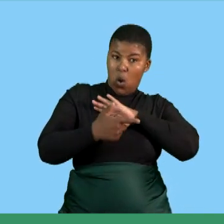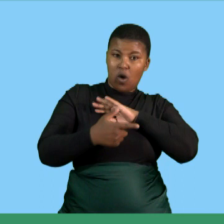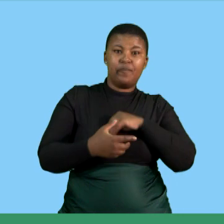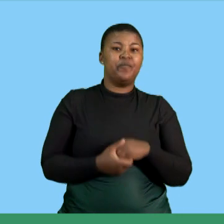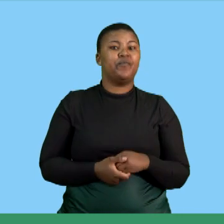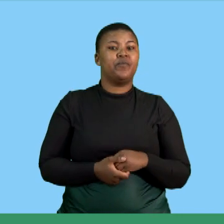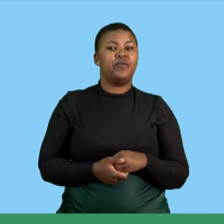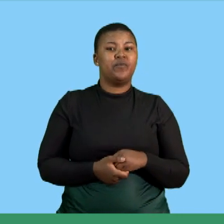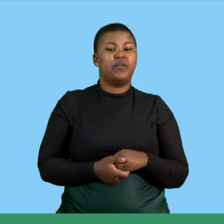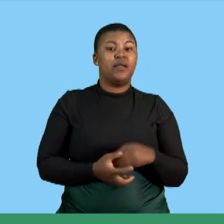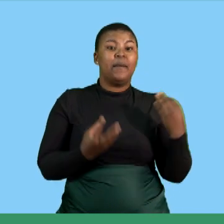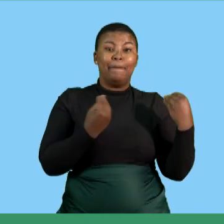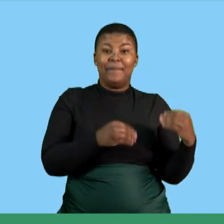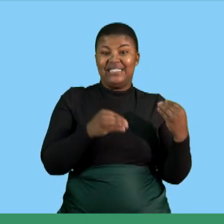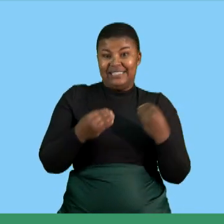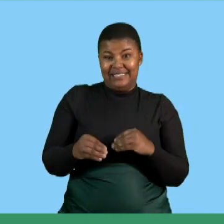clue, businesses